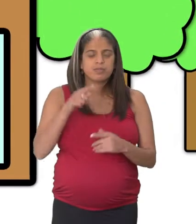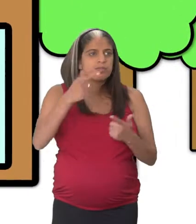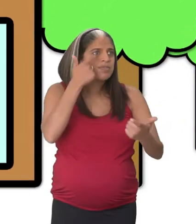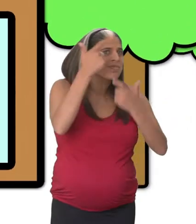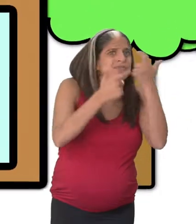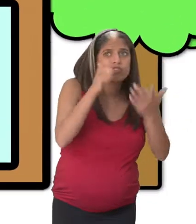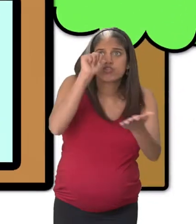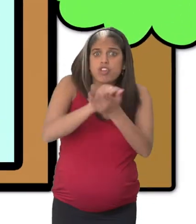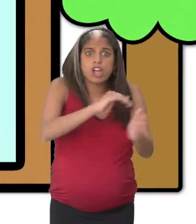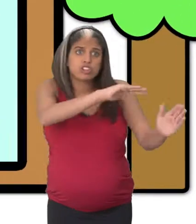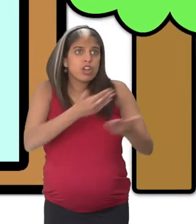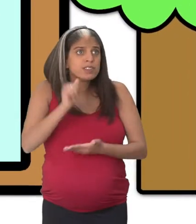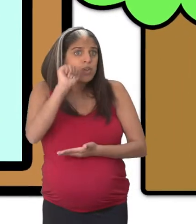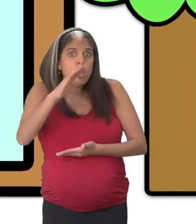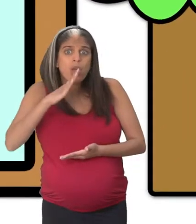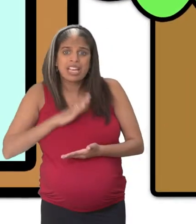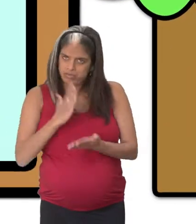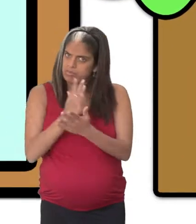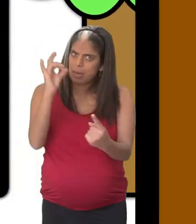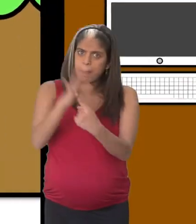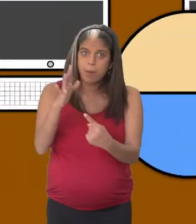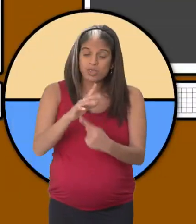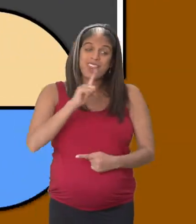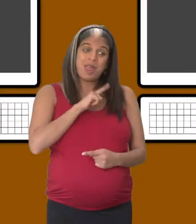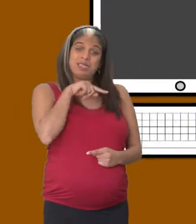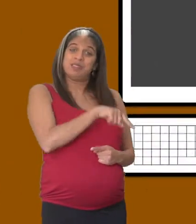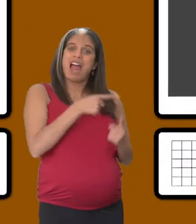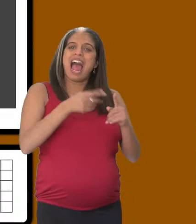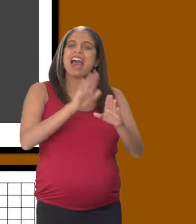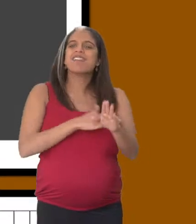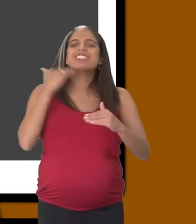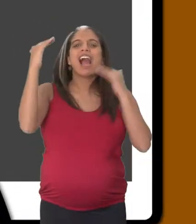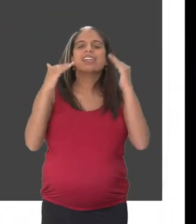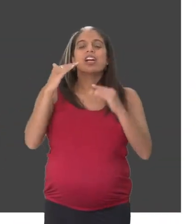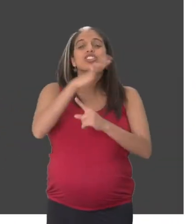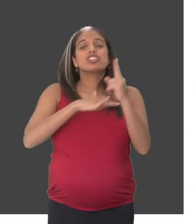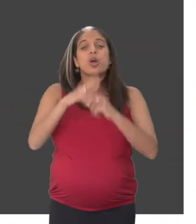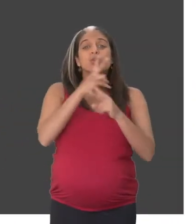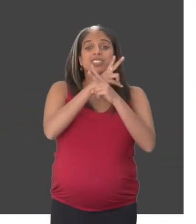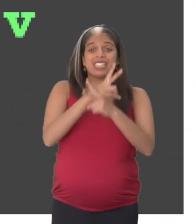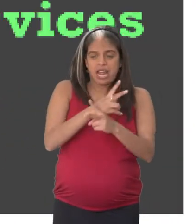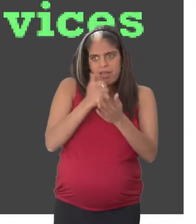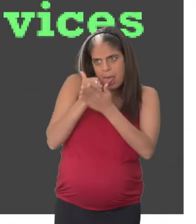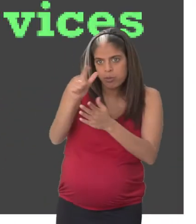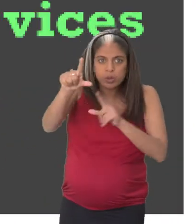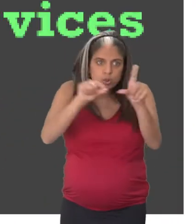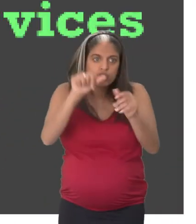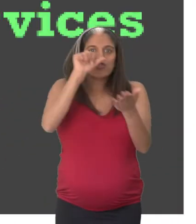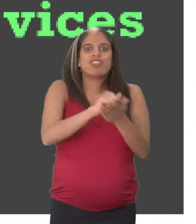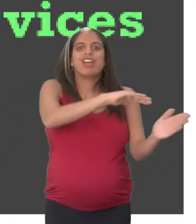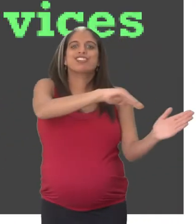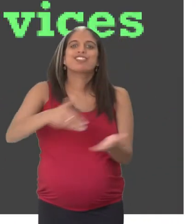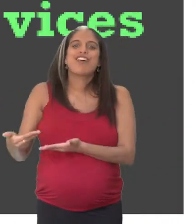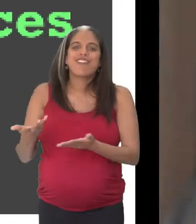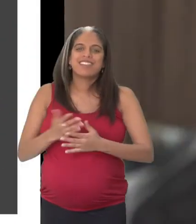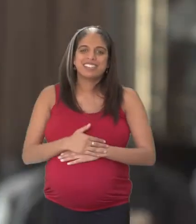Finding the right services for your needs is important. That's why Enfield Adult Social Care have a number of ways of helping you choose your support